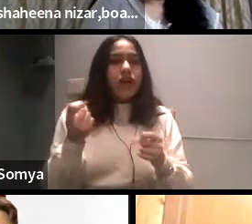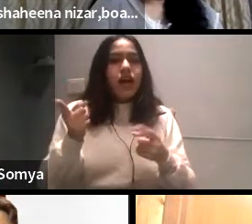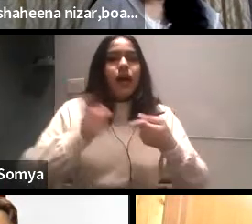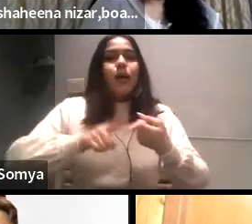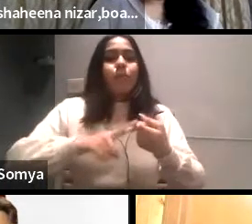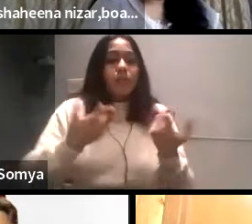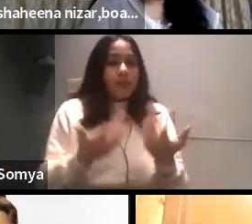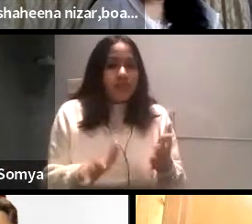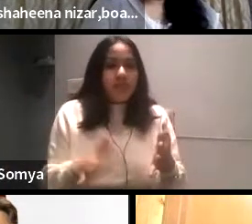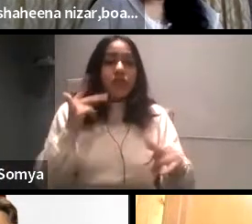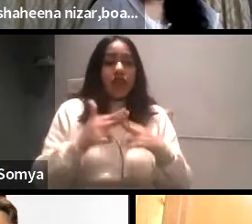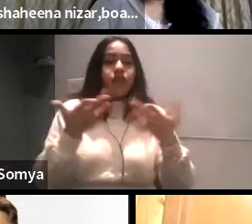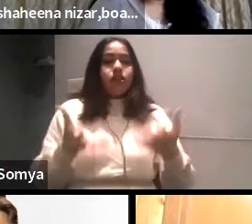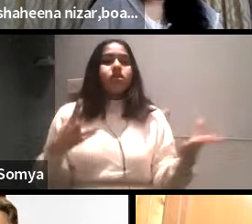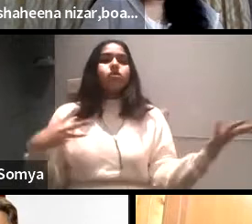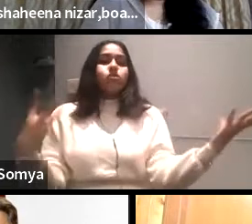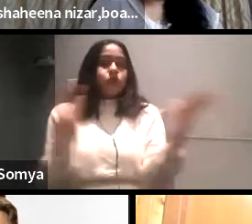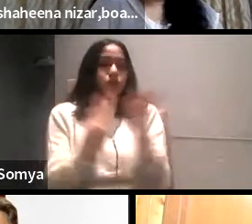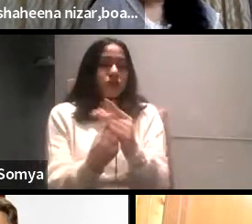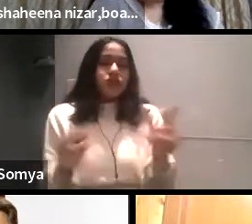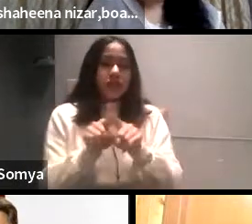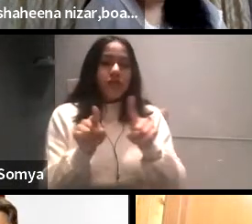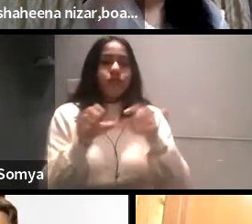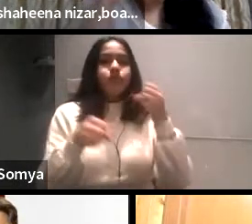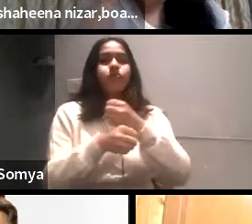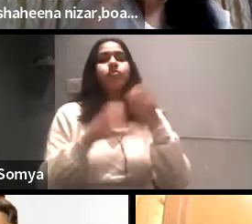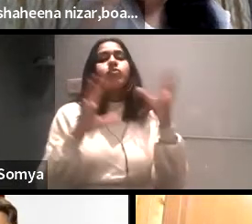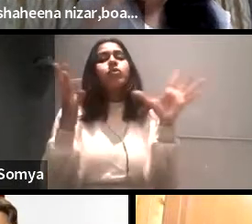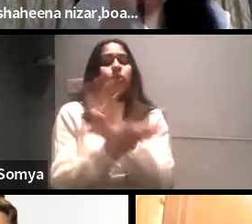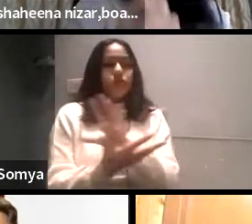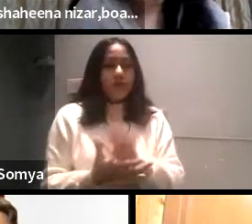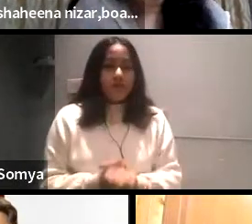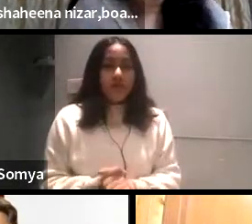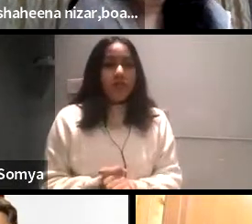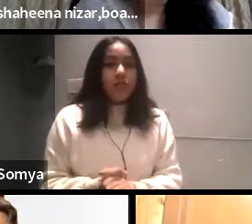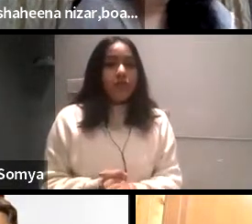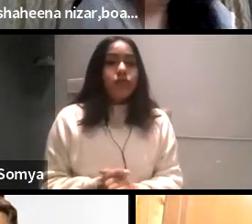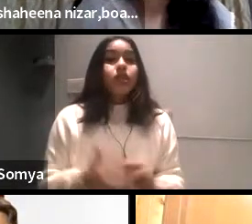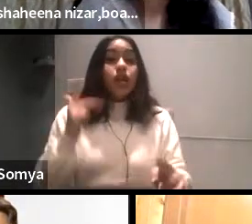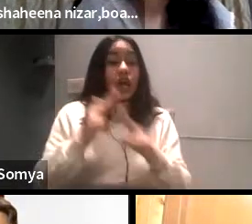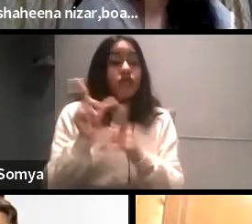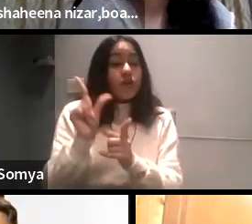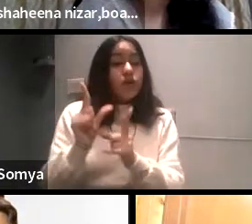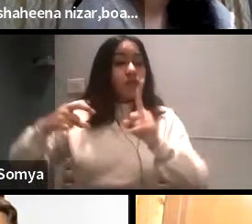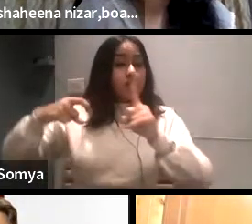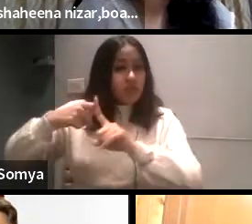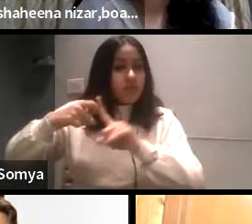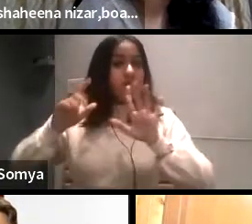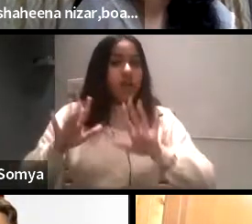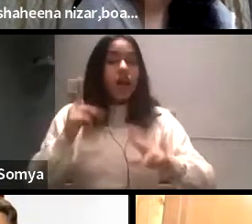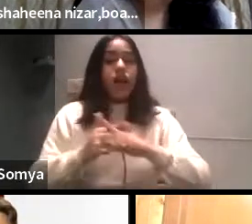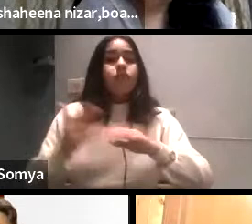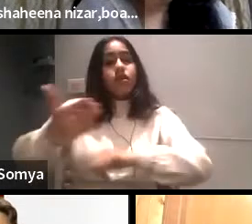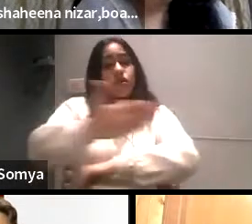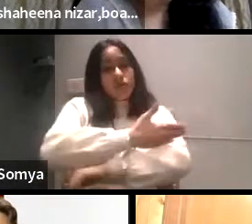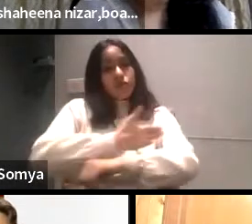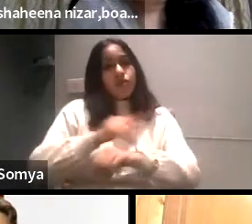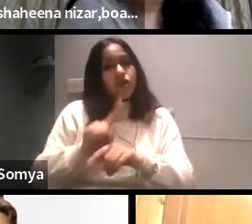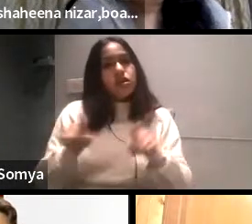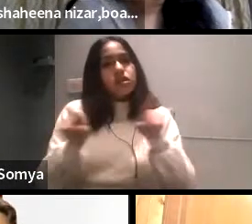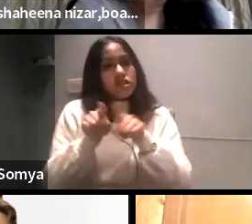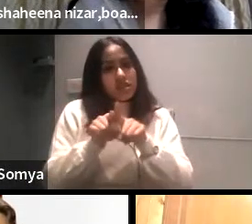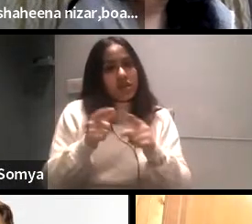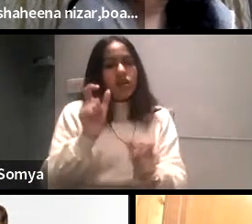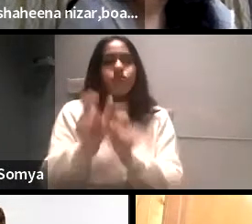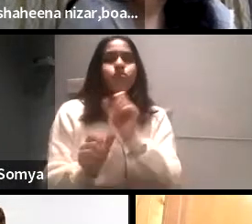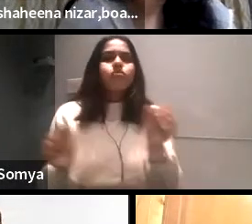us to bring people together across the globe. So in the UK, certainly before COVID, working from home